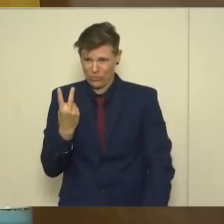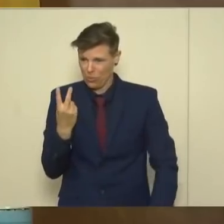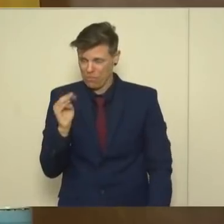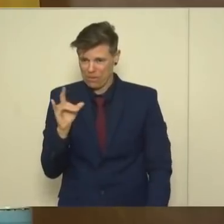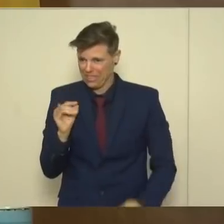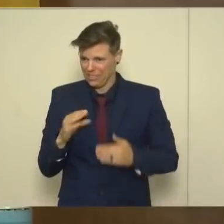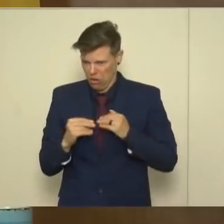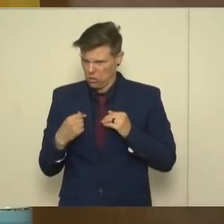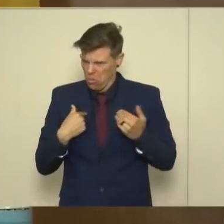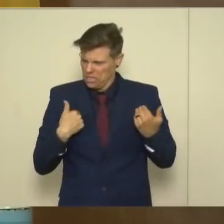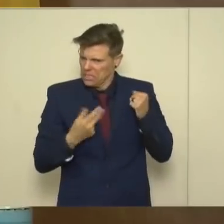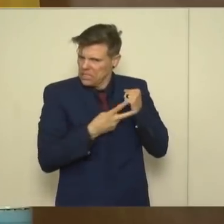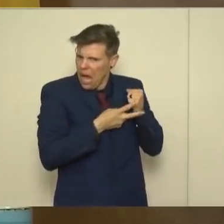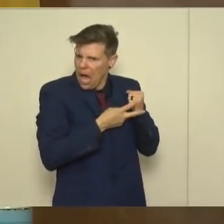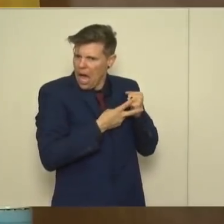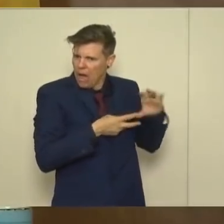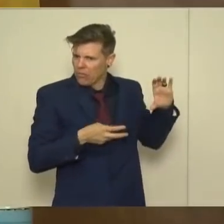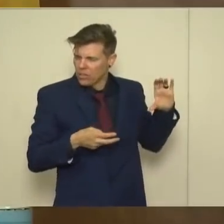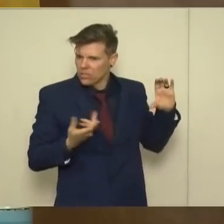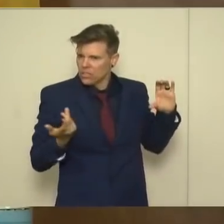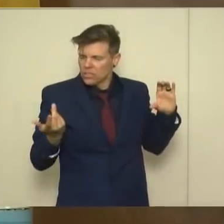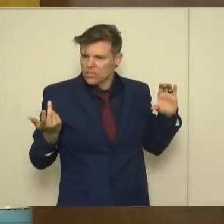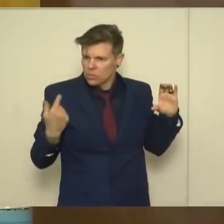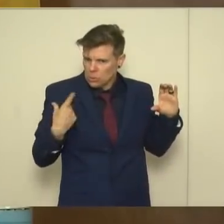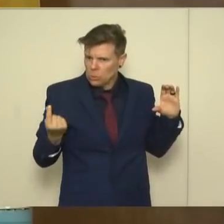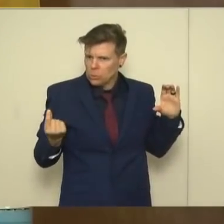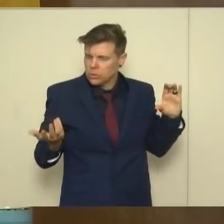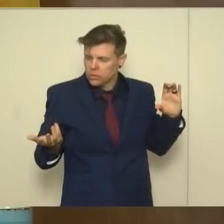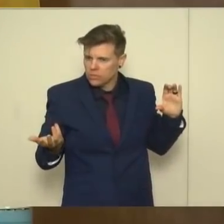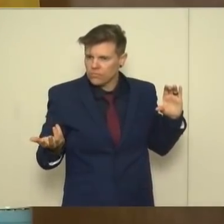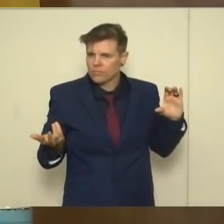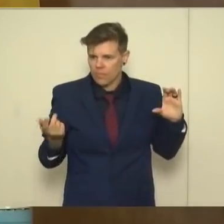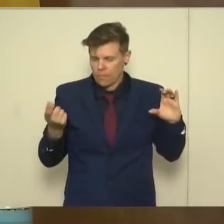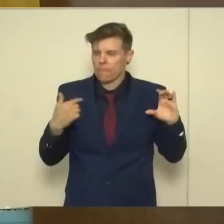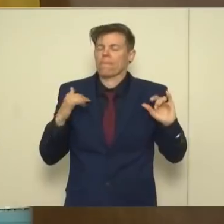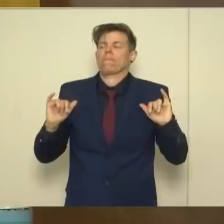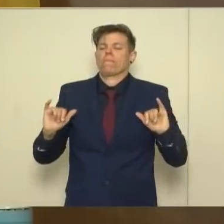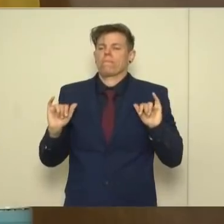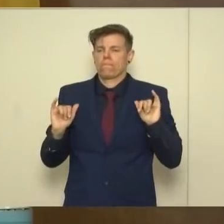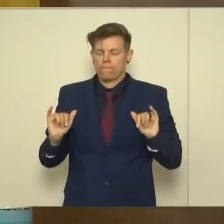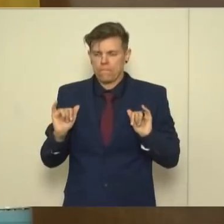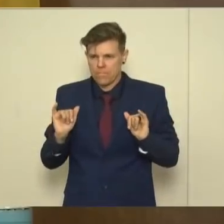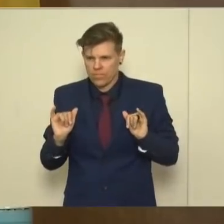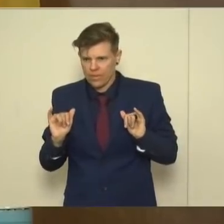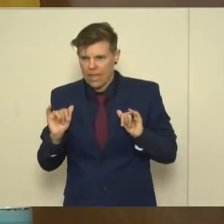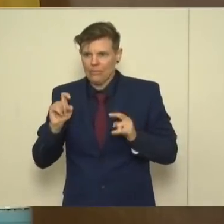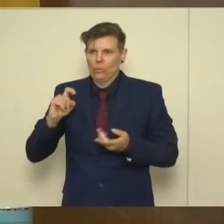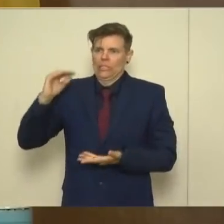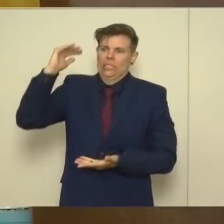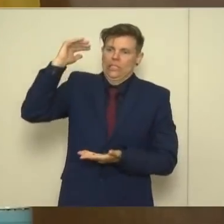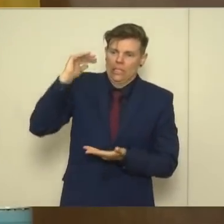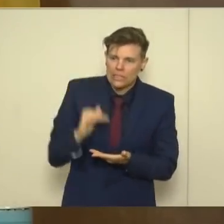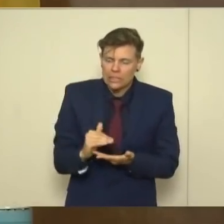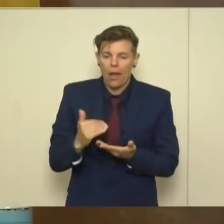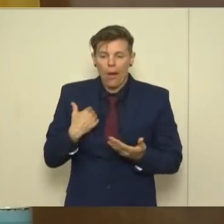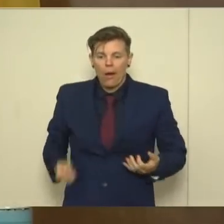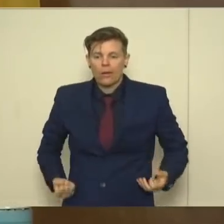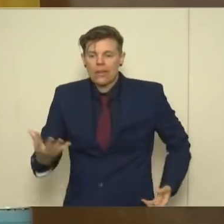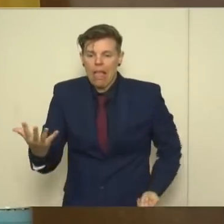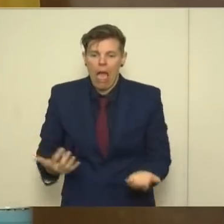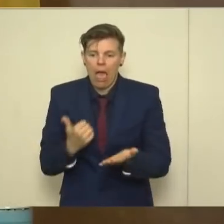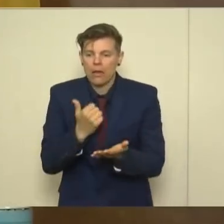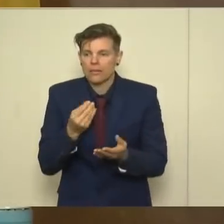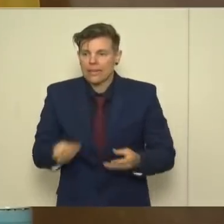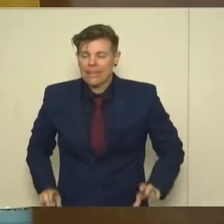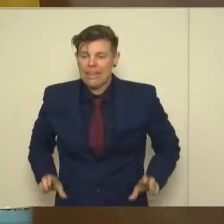quite challenging, because you either have to drastically reduce your expenses, which means drastically reducing our direct